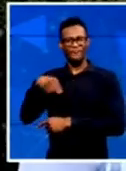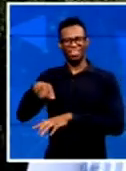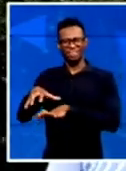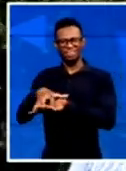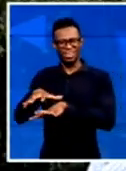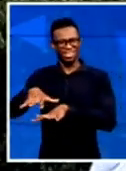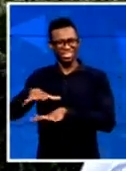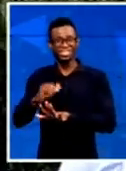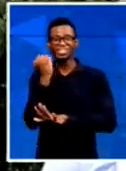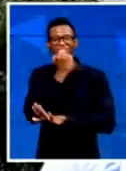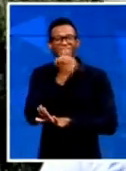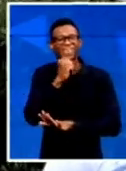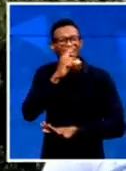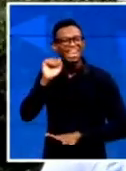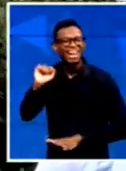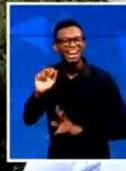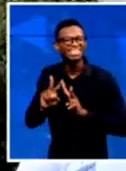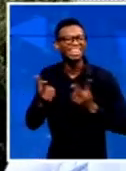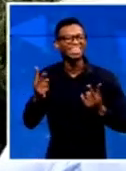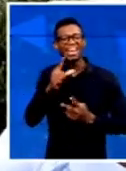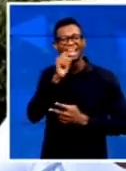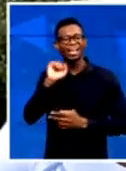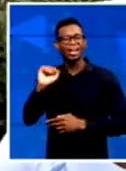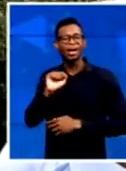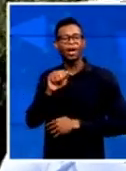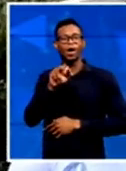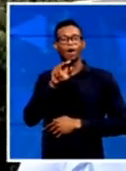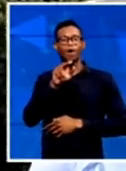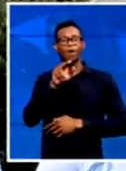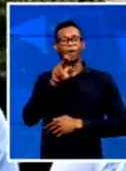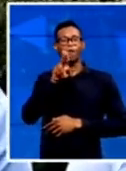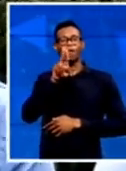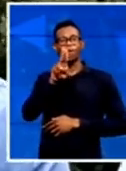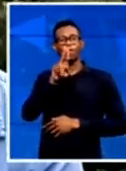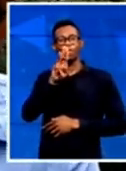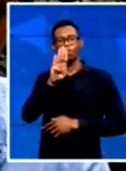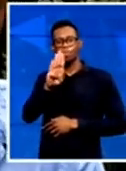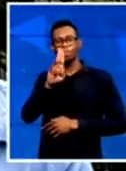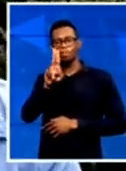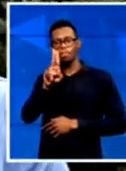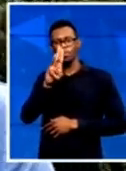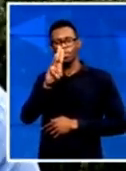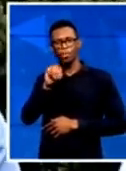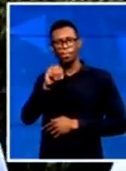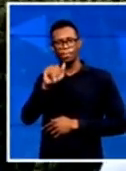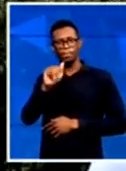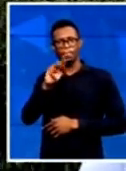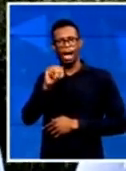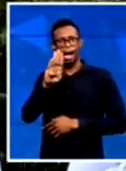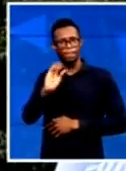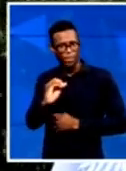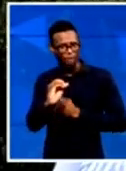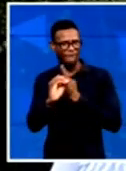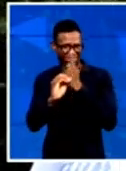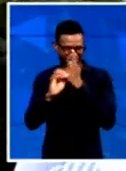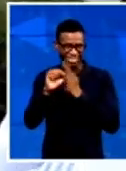completely missed me. Ubumbano Homestead, yes. Who are also the makers of this eats that we see in front of us. Sisi, thank you